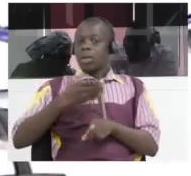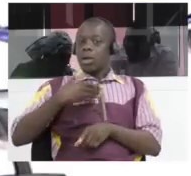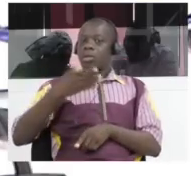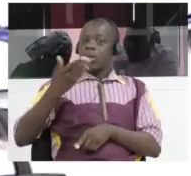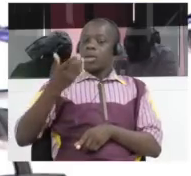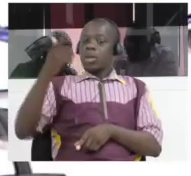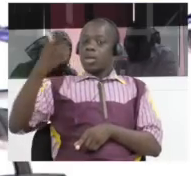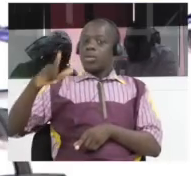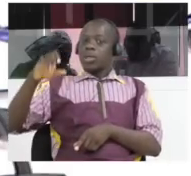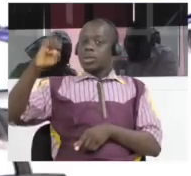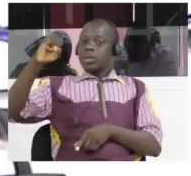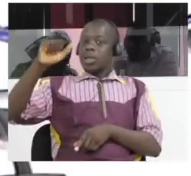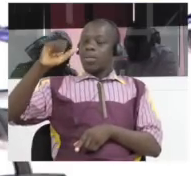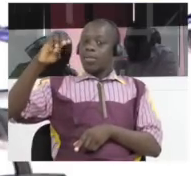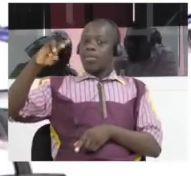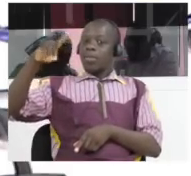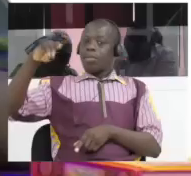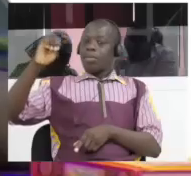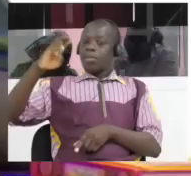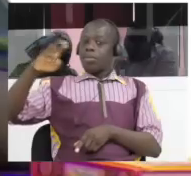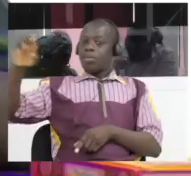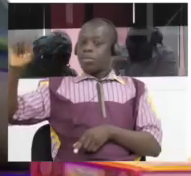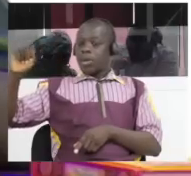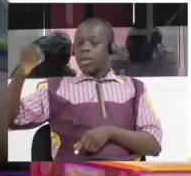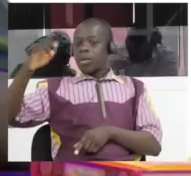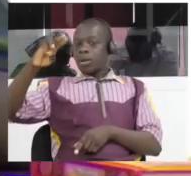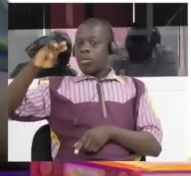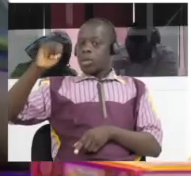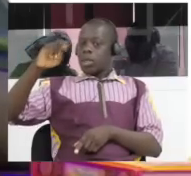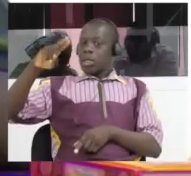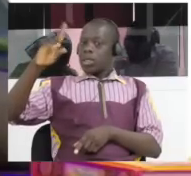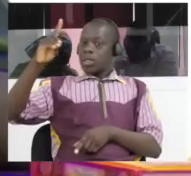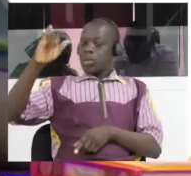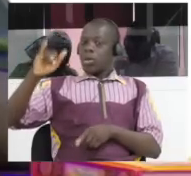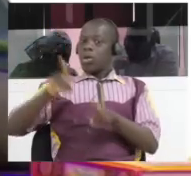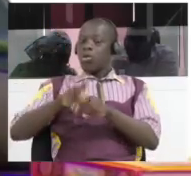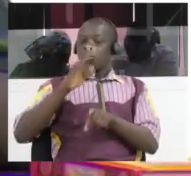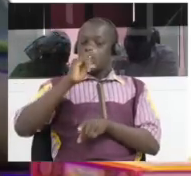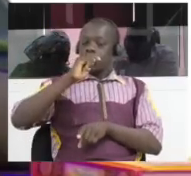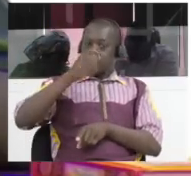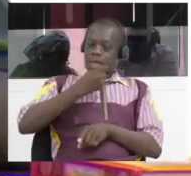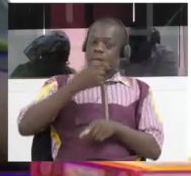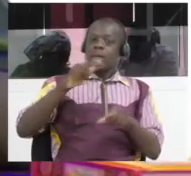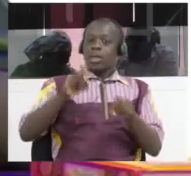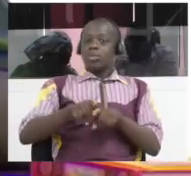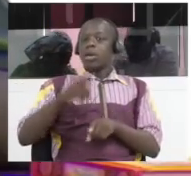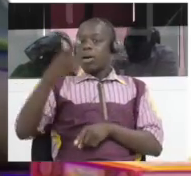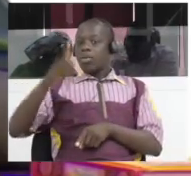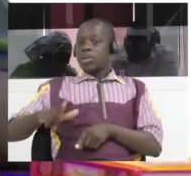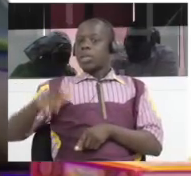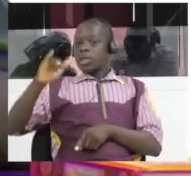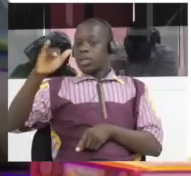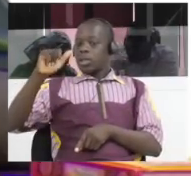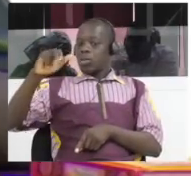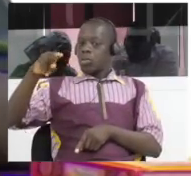Lieutenant Samper Mendi, late now. There was also Lieutenant Yankuba Toure. There was